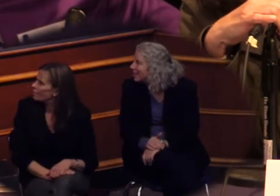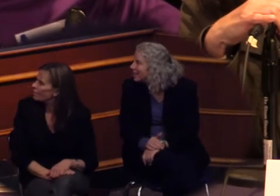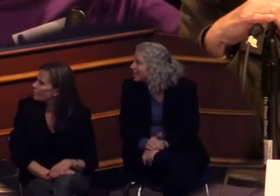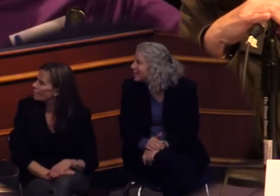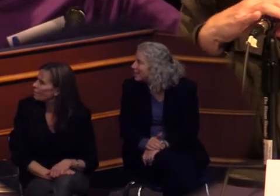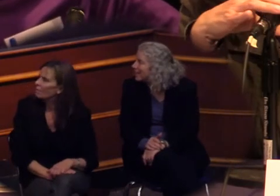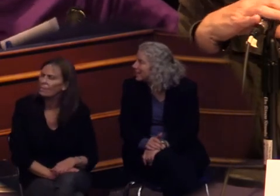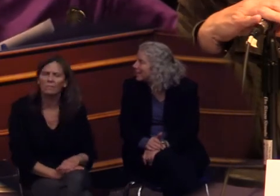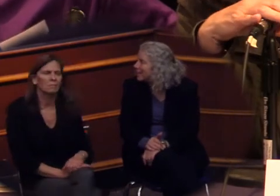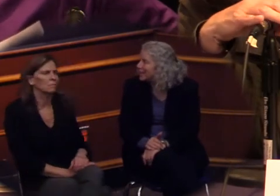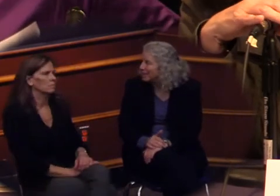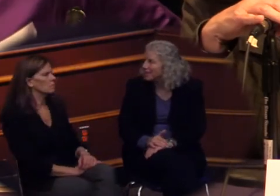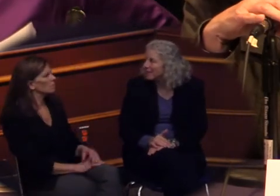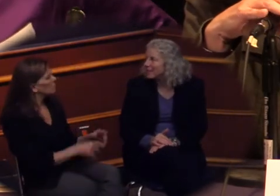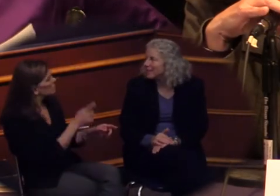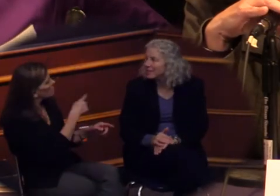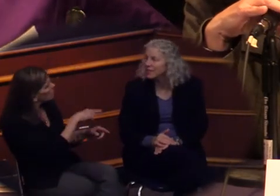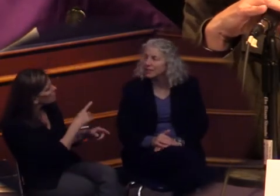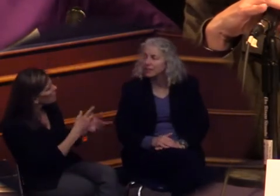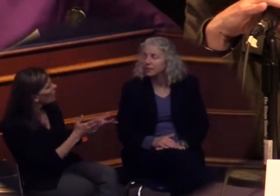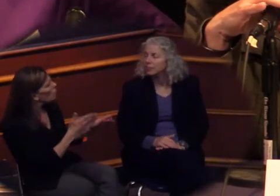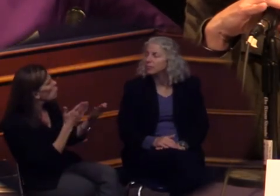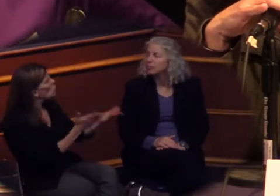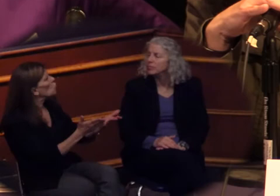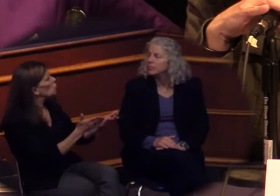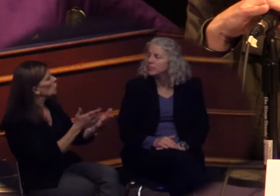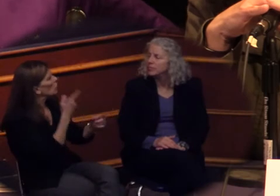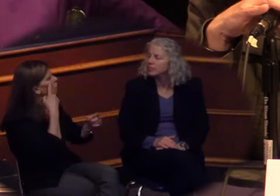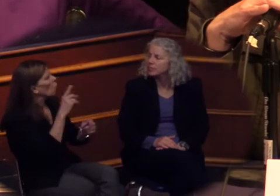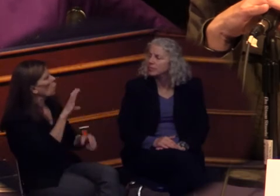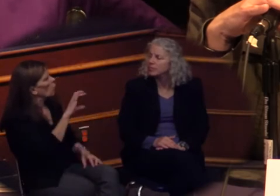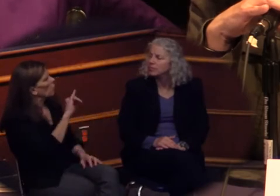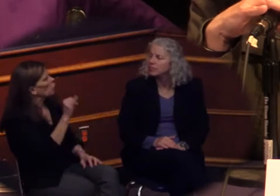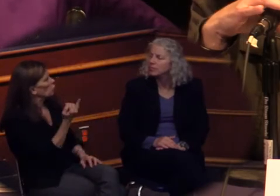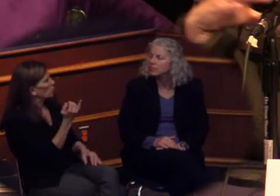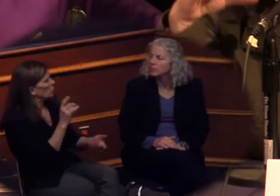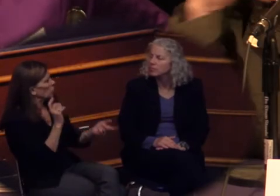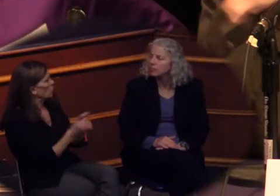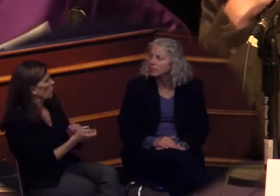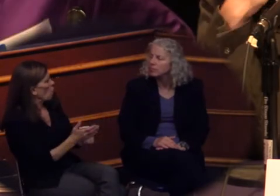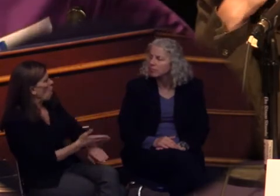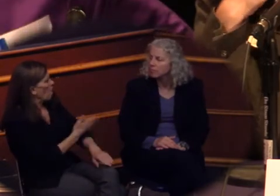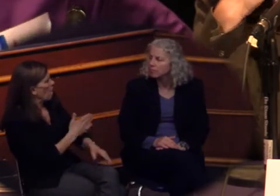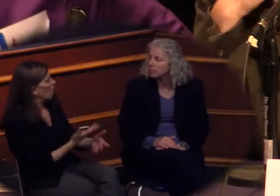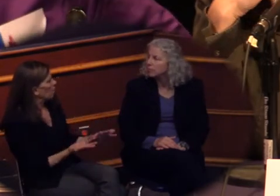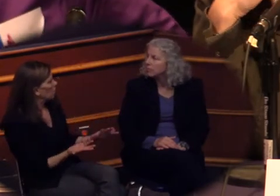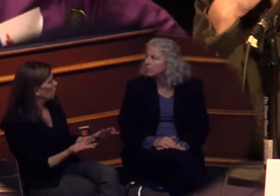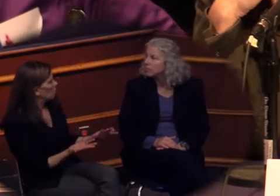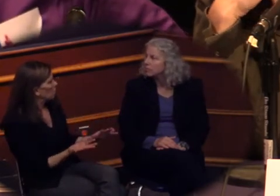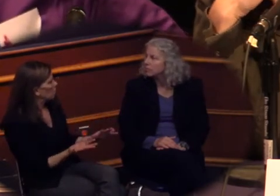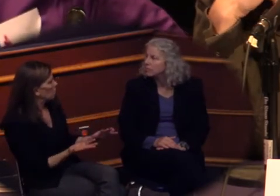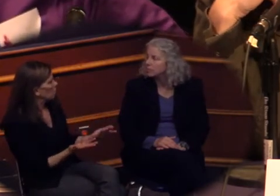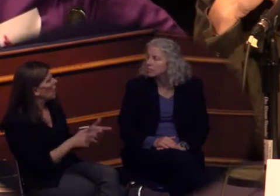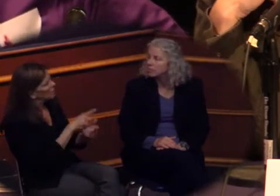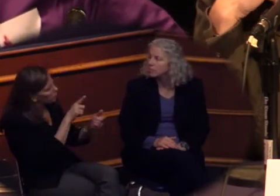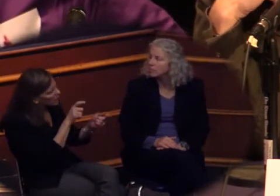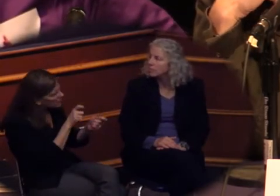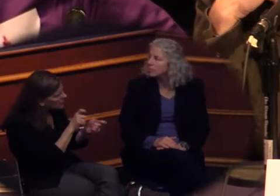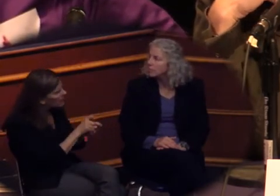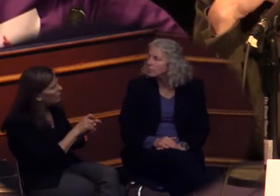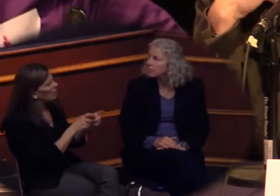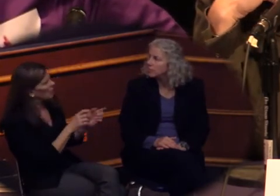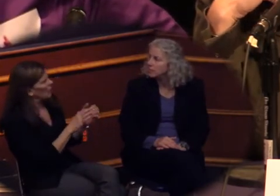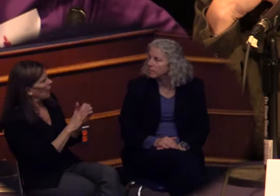What proposals do you have for criminal justice reform? More specifically, how would you